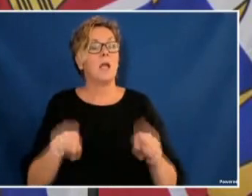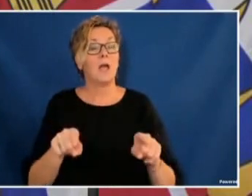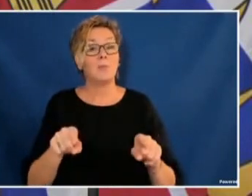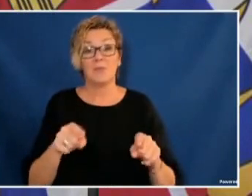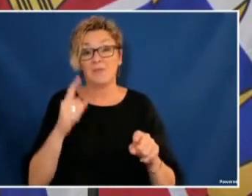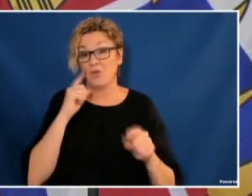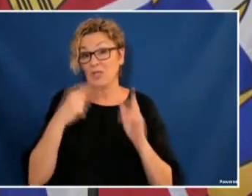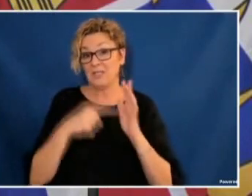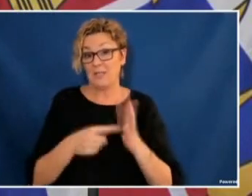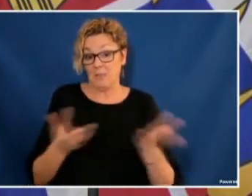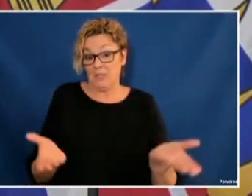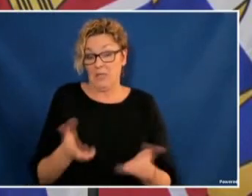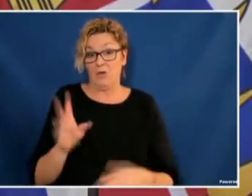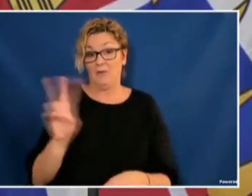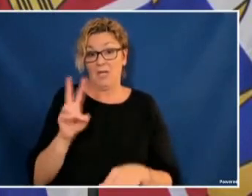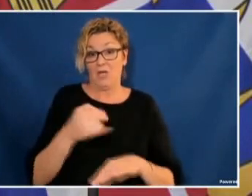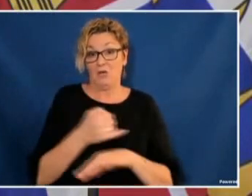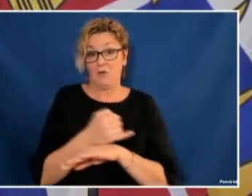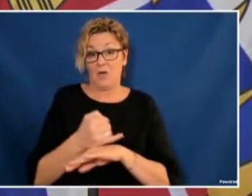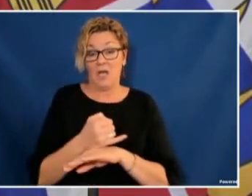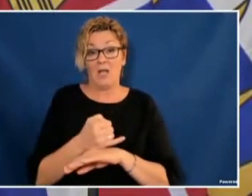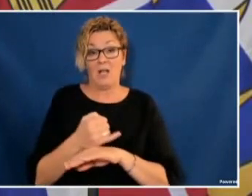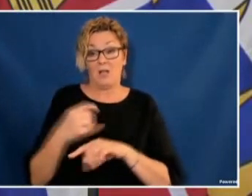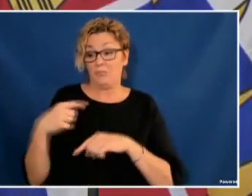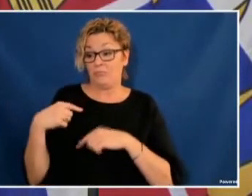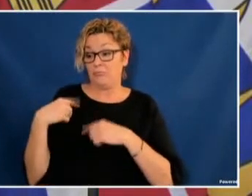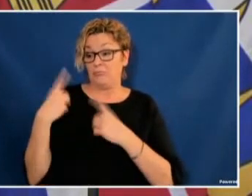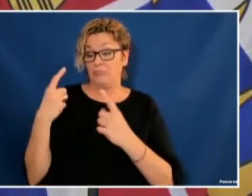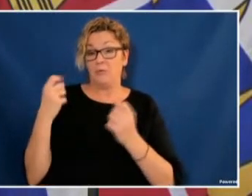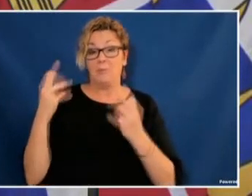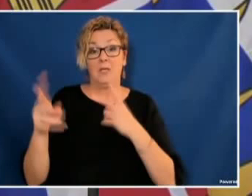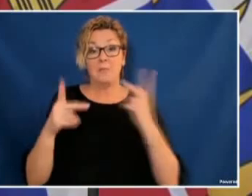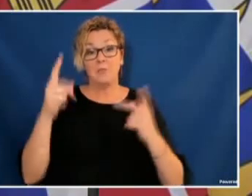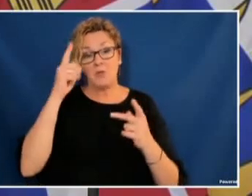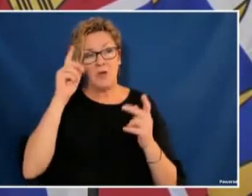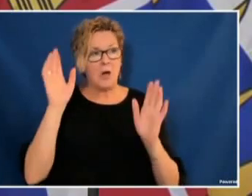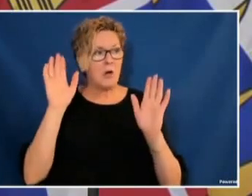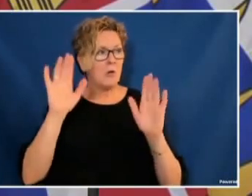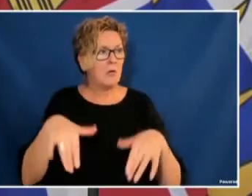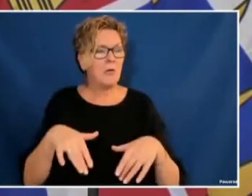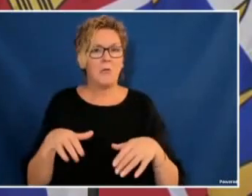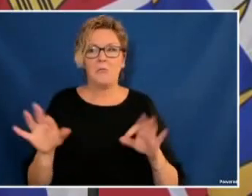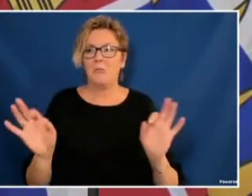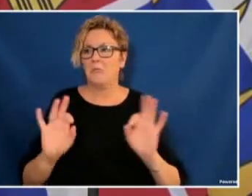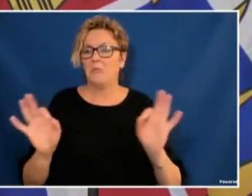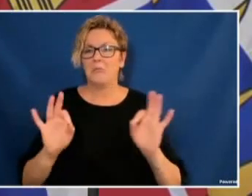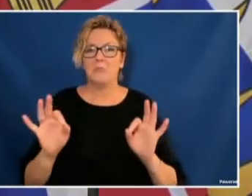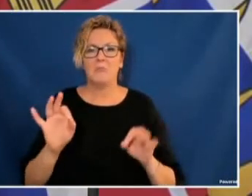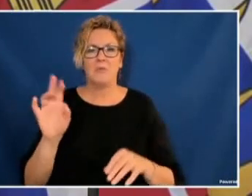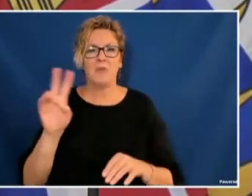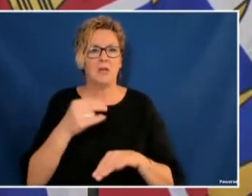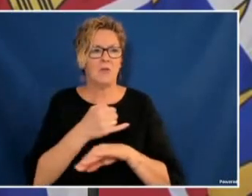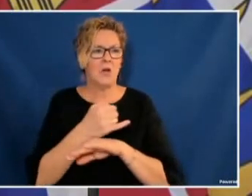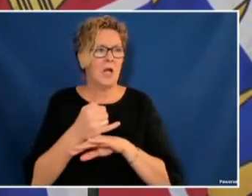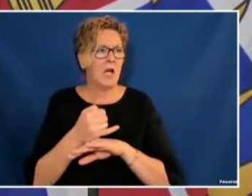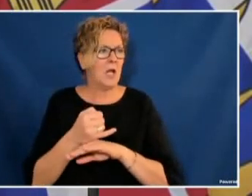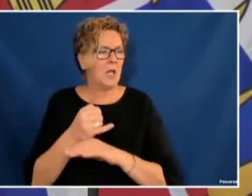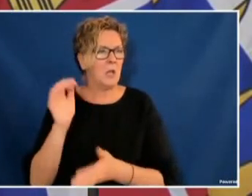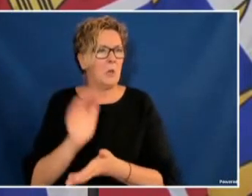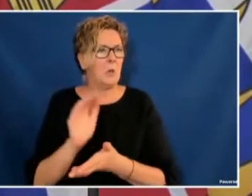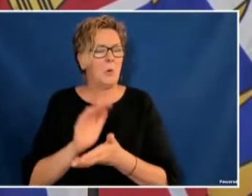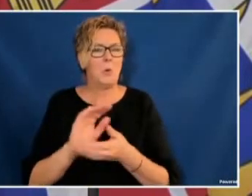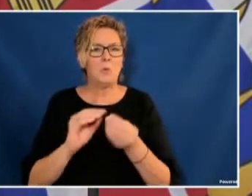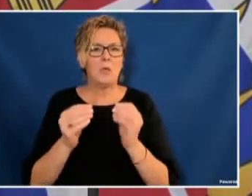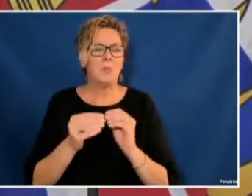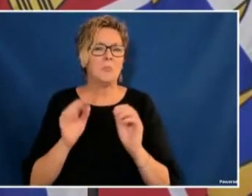issues are, and we know that's reflected in the numbers and the analysis that we put out in the Friday bulletin. So